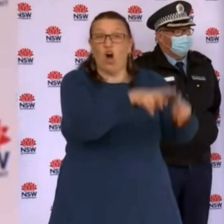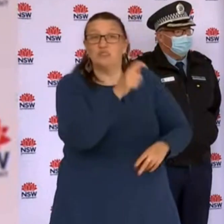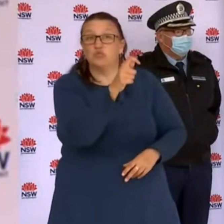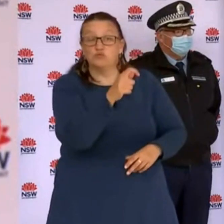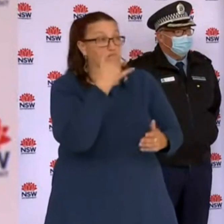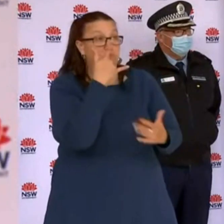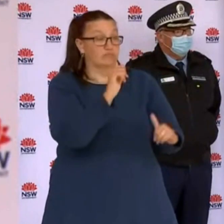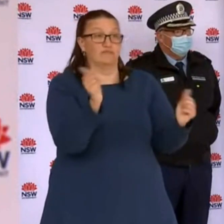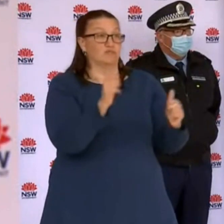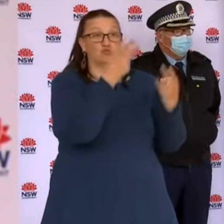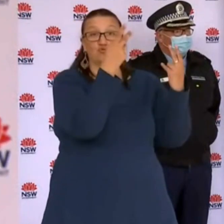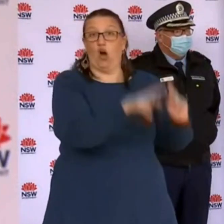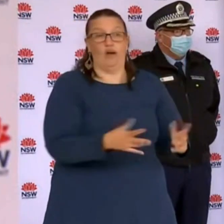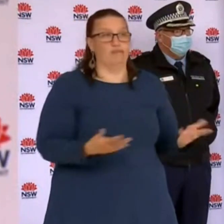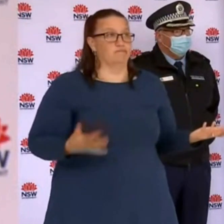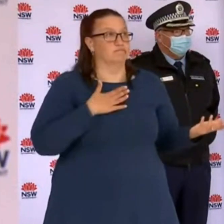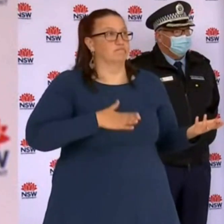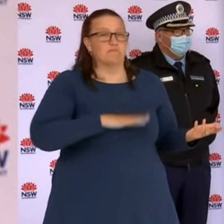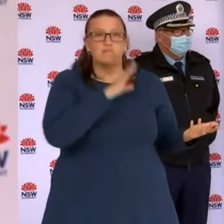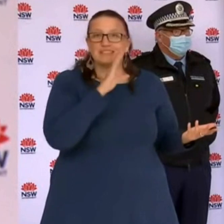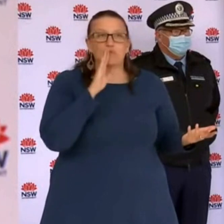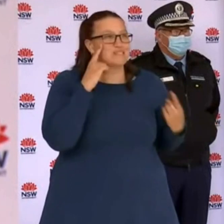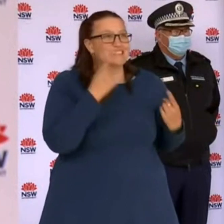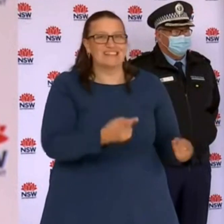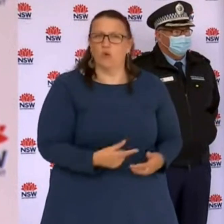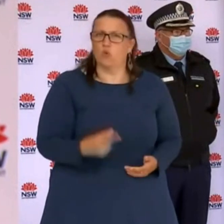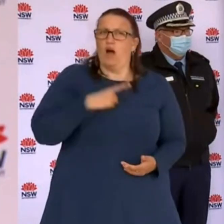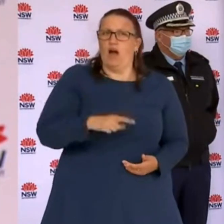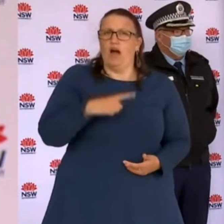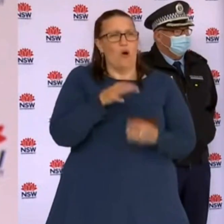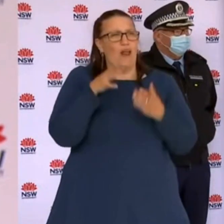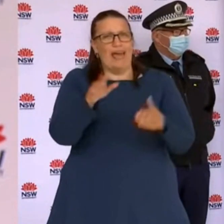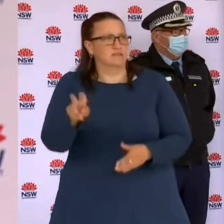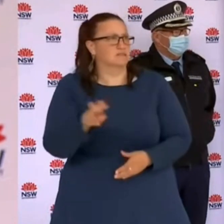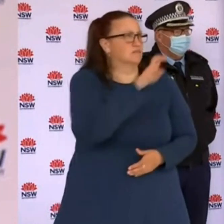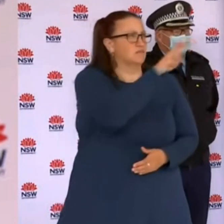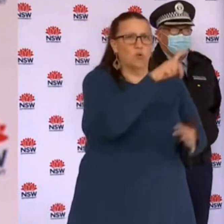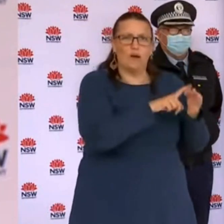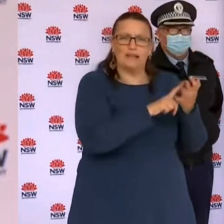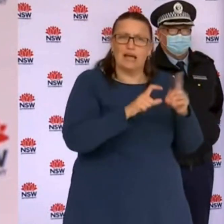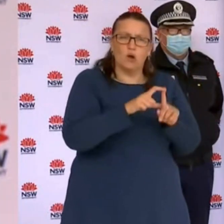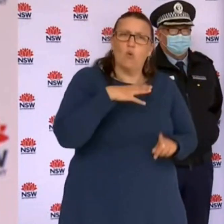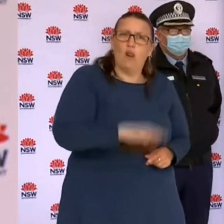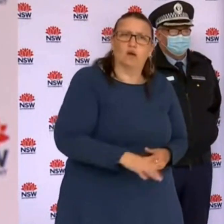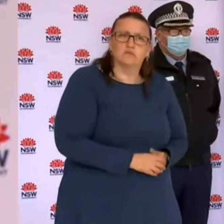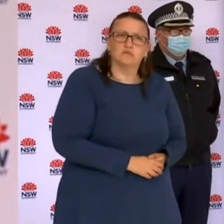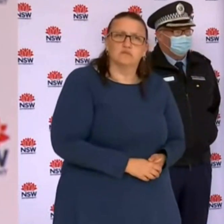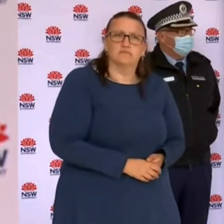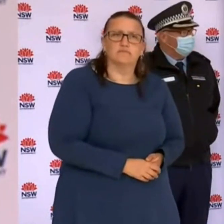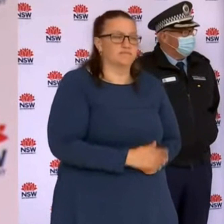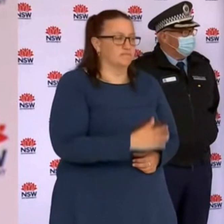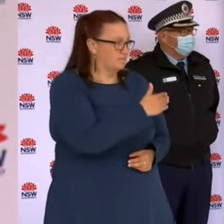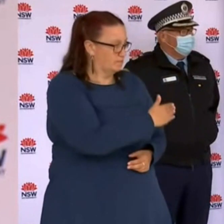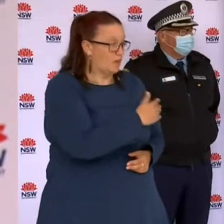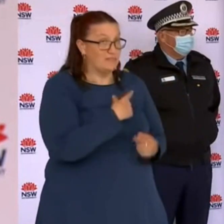gentleman? Look, I don't have the details of that case, but can I just say New South Wales has always done its best to cater for these situations, and